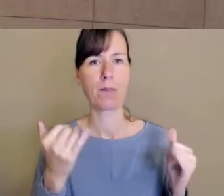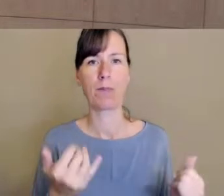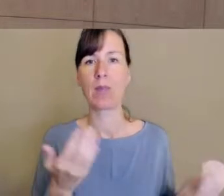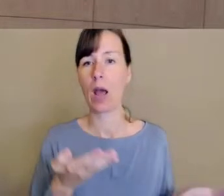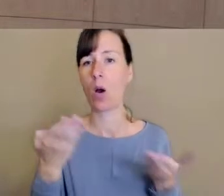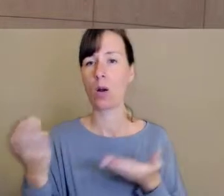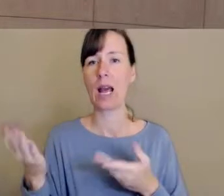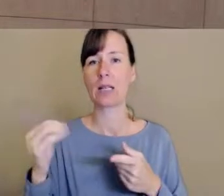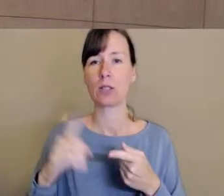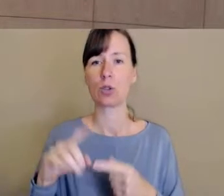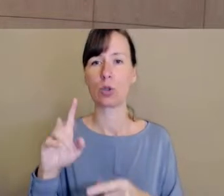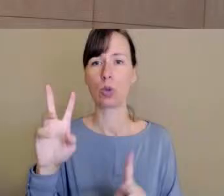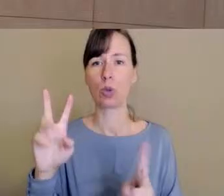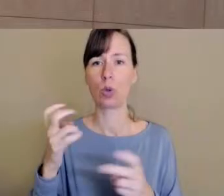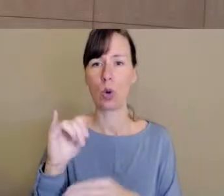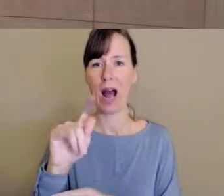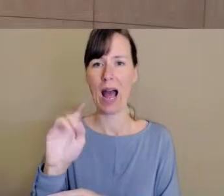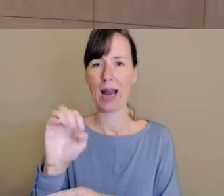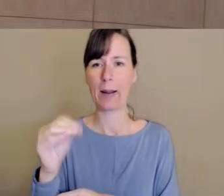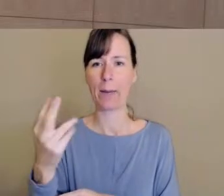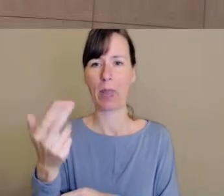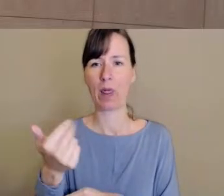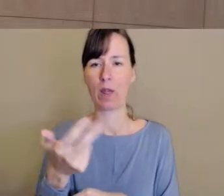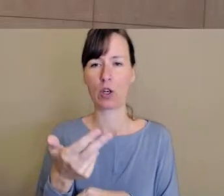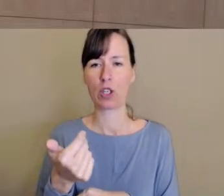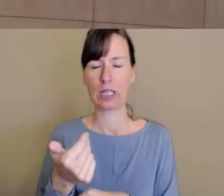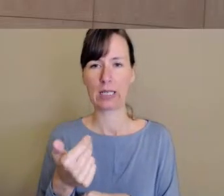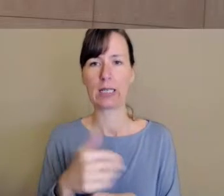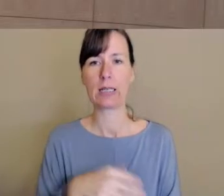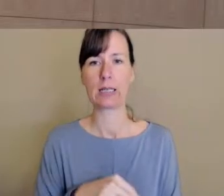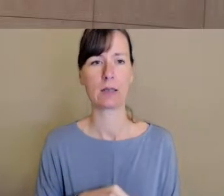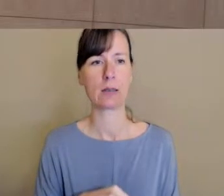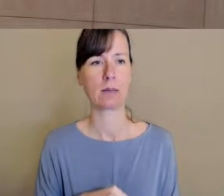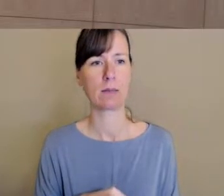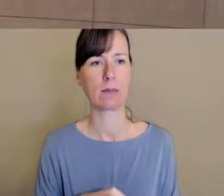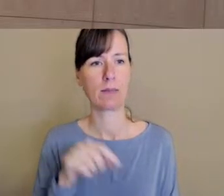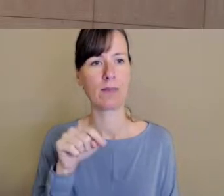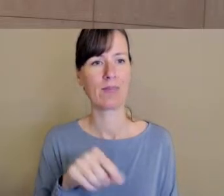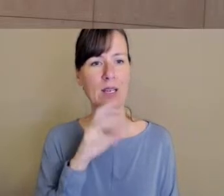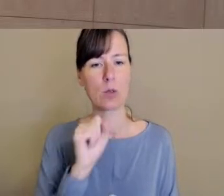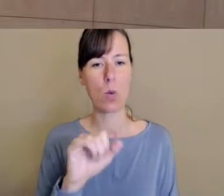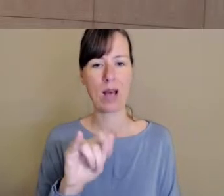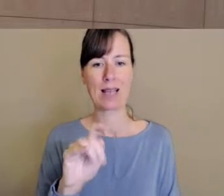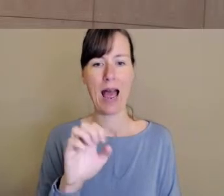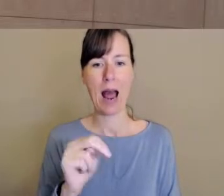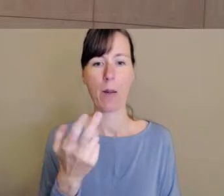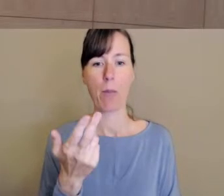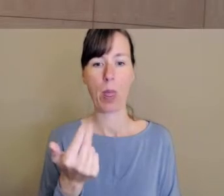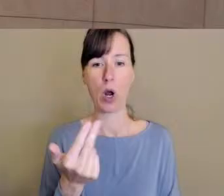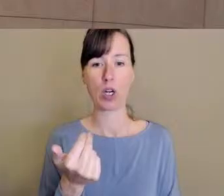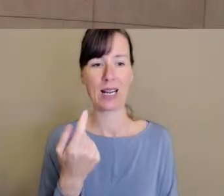13. It was item 13 last week. 2 weeks ago.